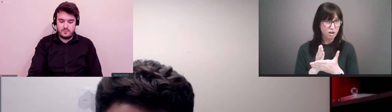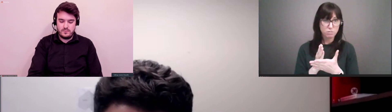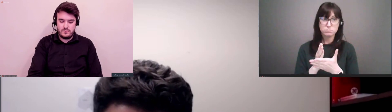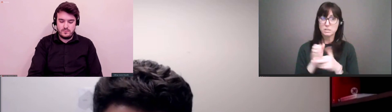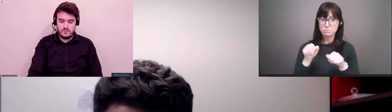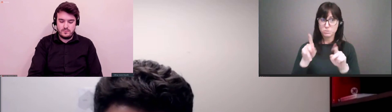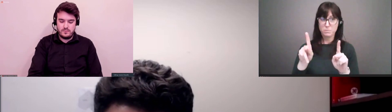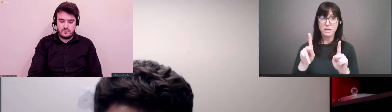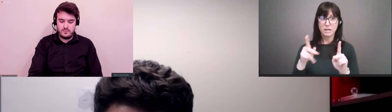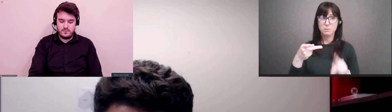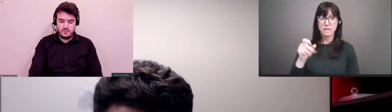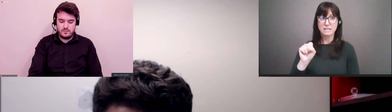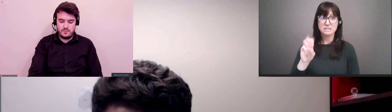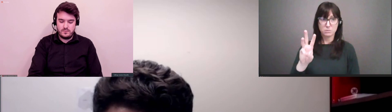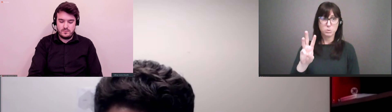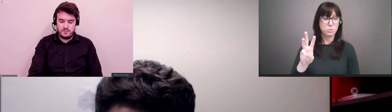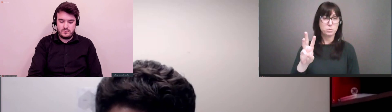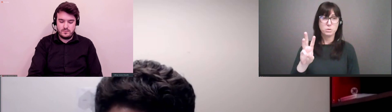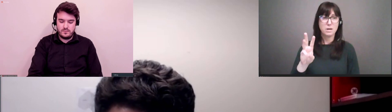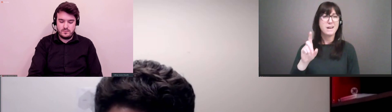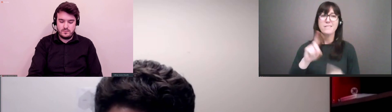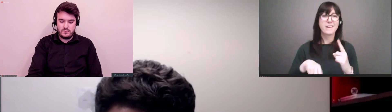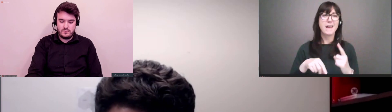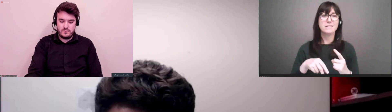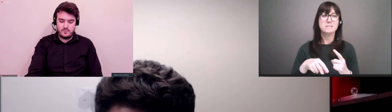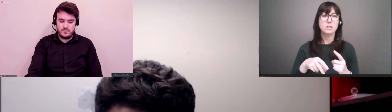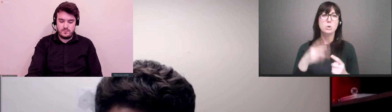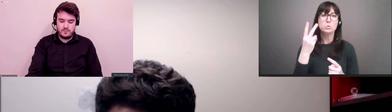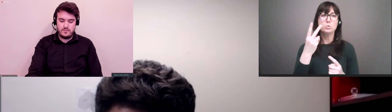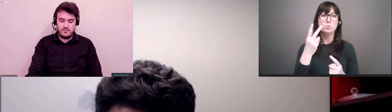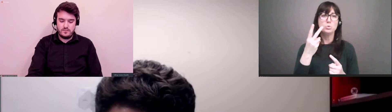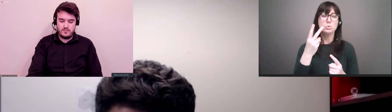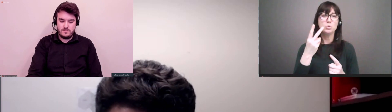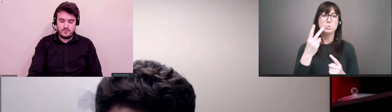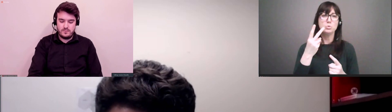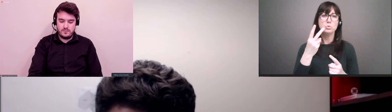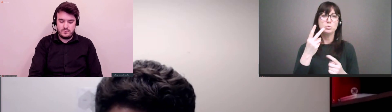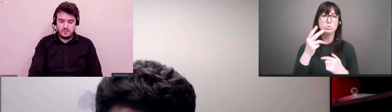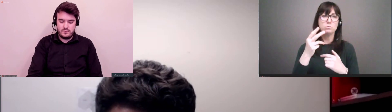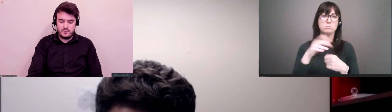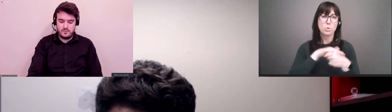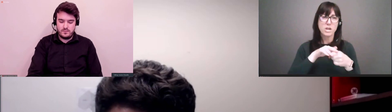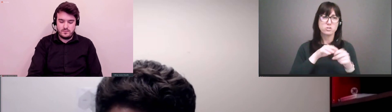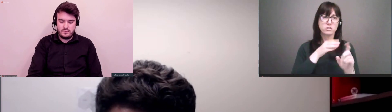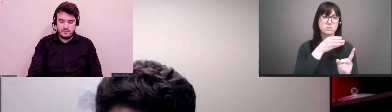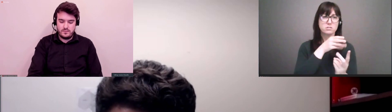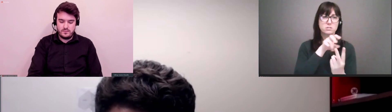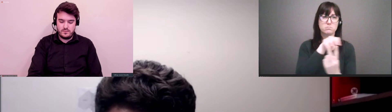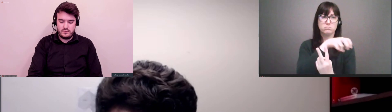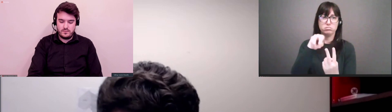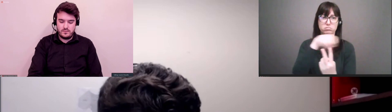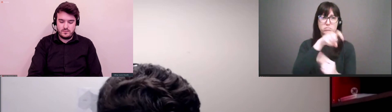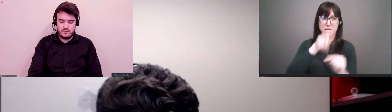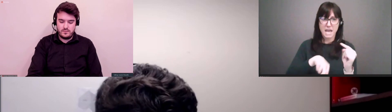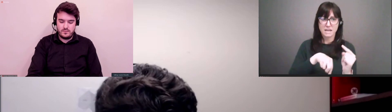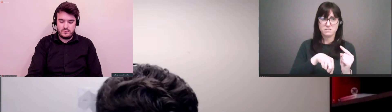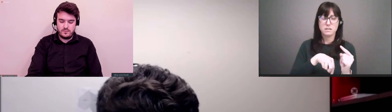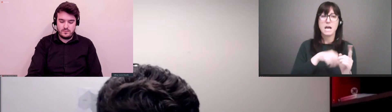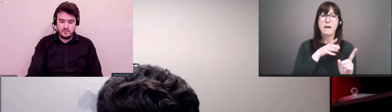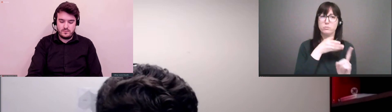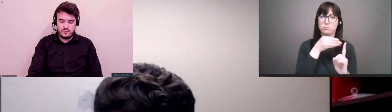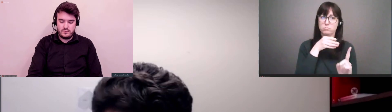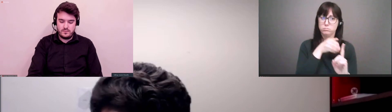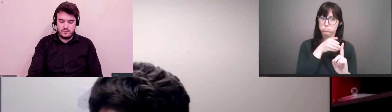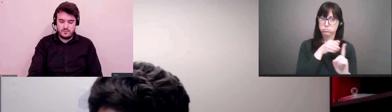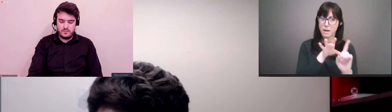workers from working at more than one home. Why was this not done earlier? It's also not happening at the provincial level. So, I mean, how